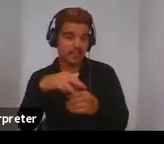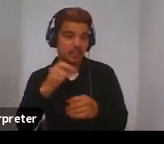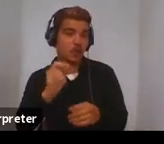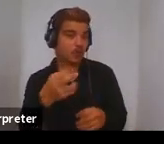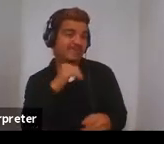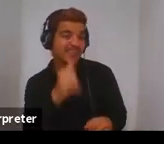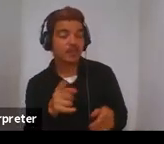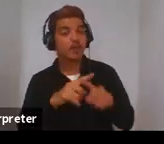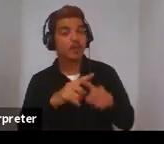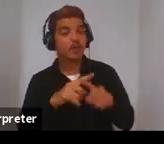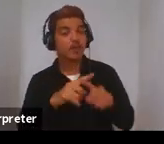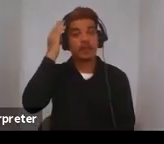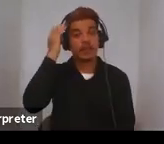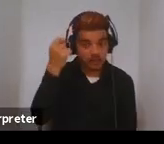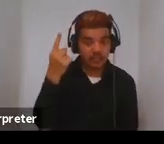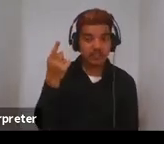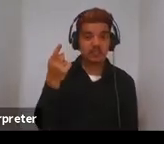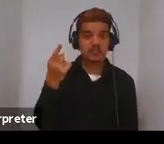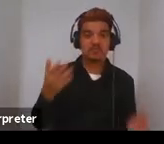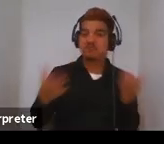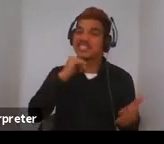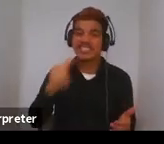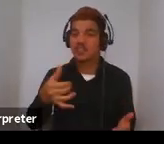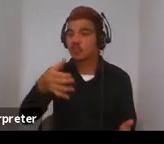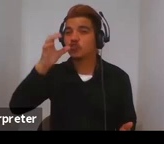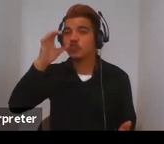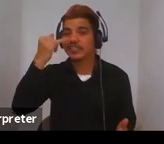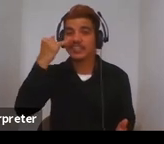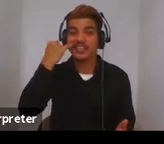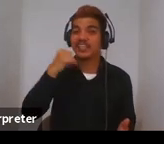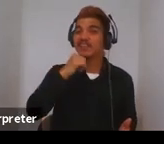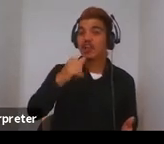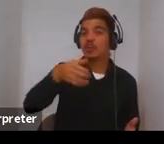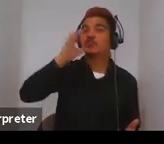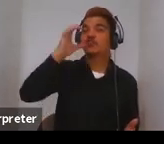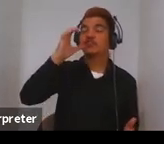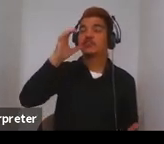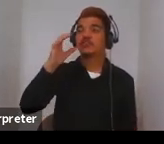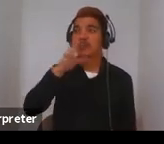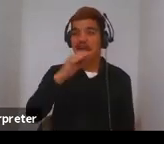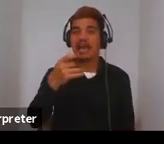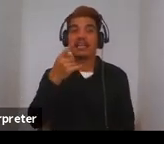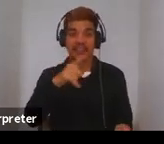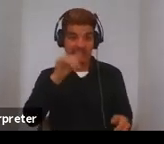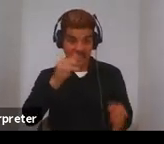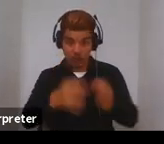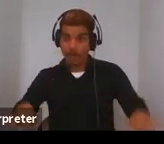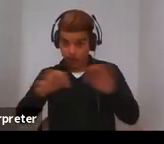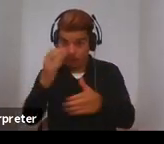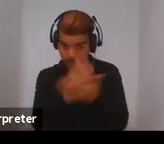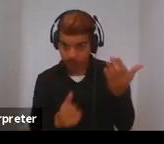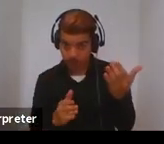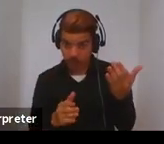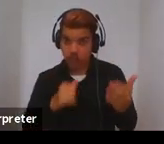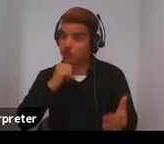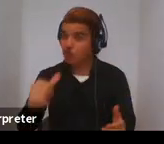not, but be aware they might not drink it. And if they don't drink it, then, and this is the important part, don't make